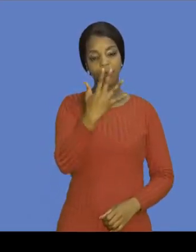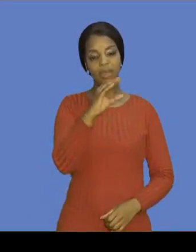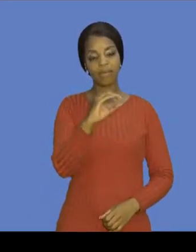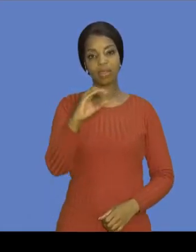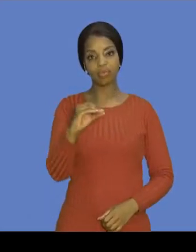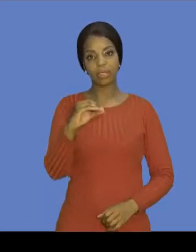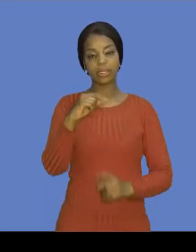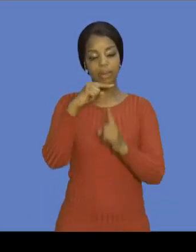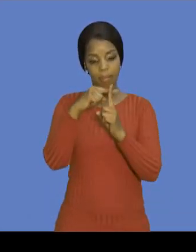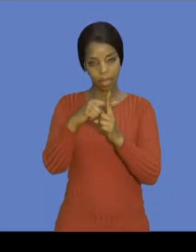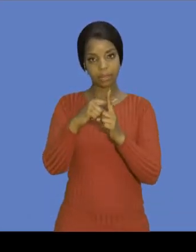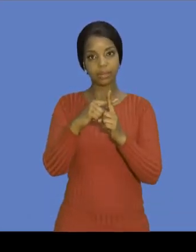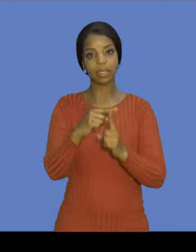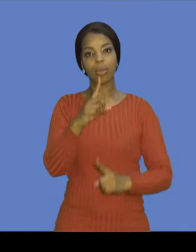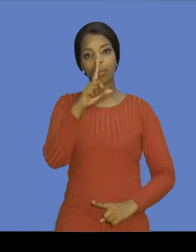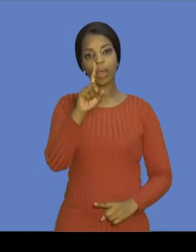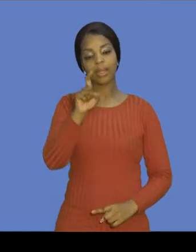2,500 plus the